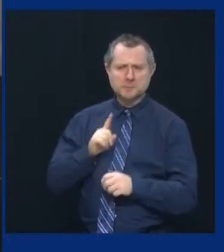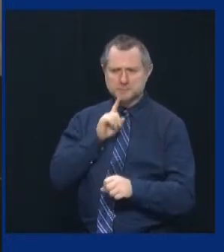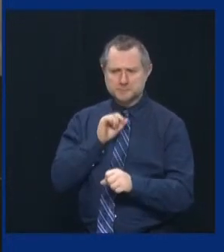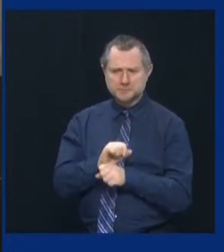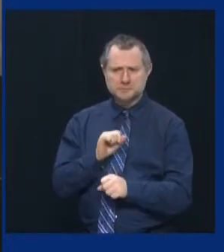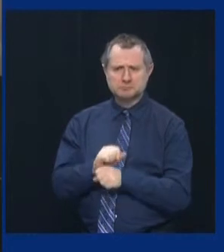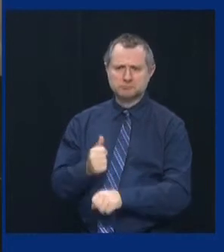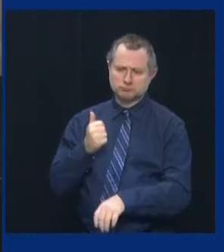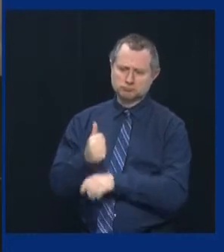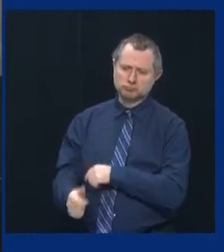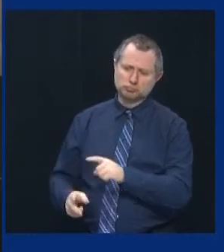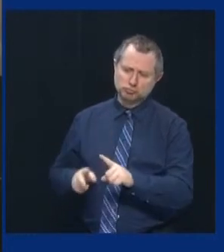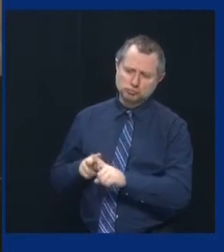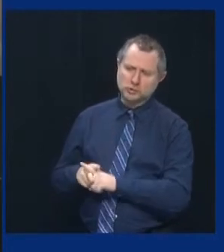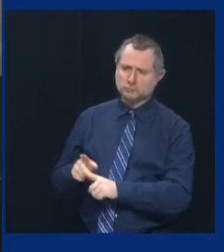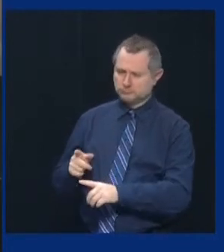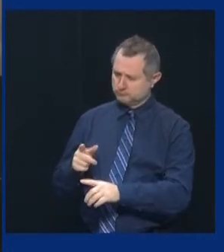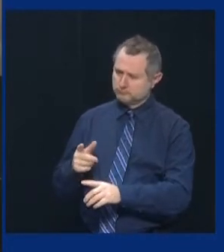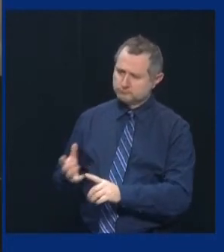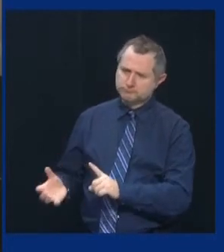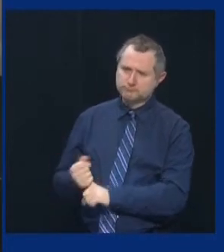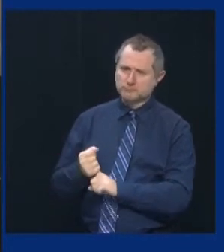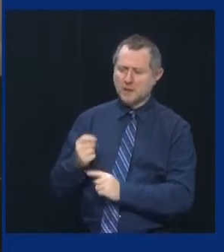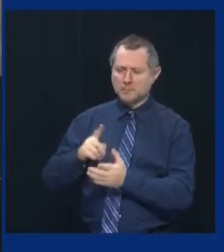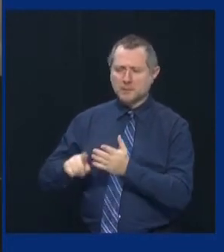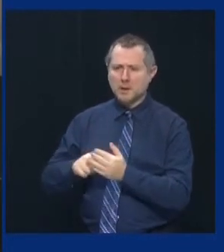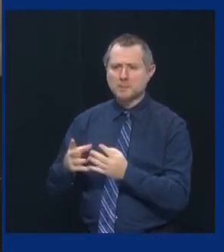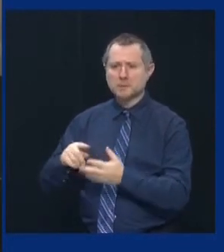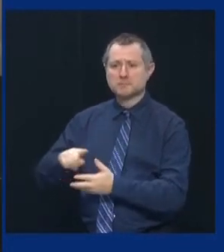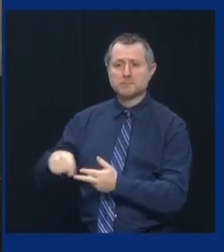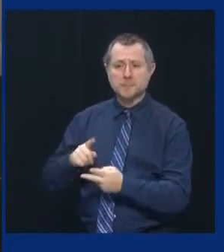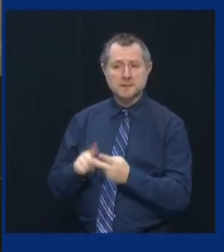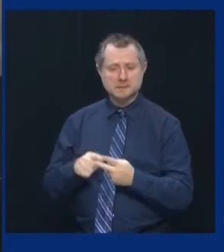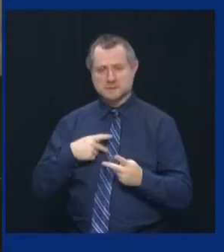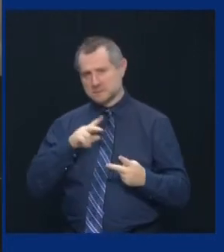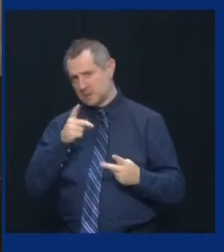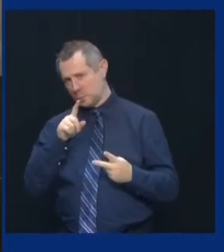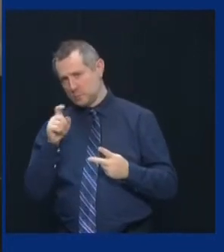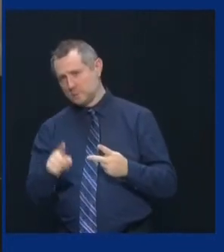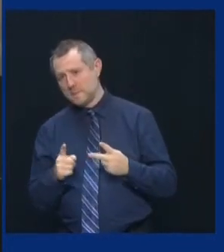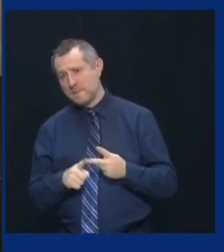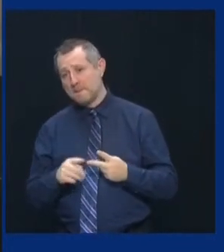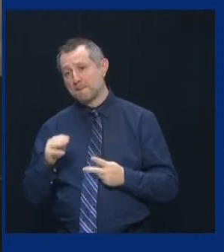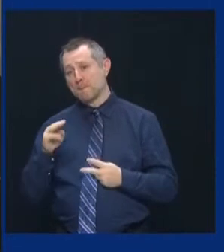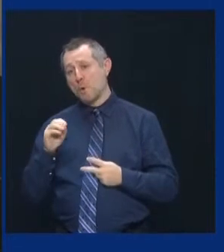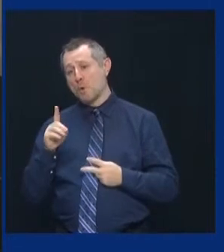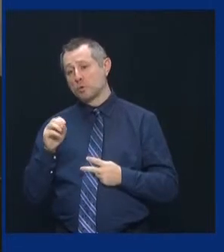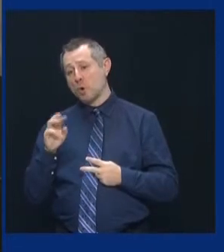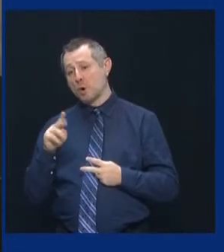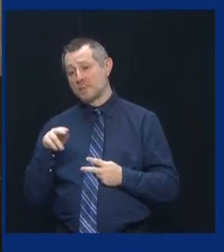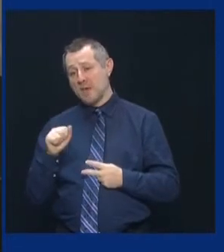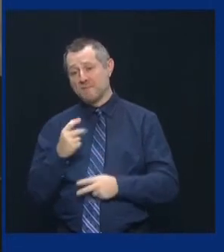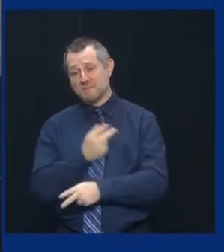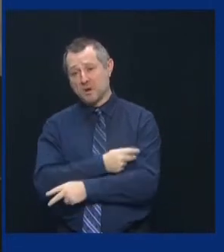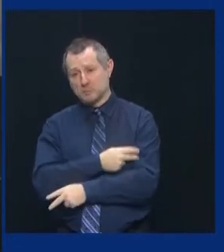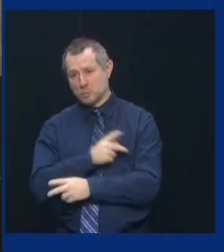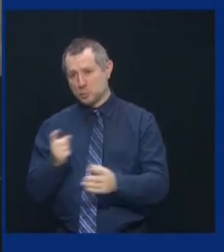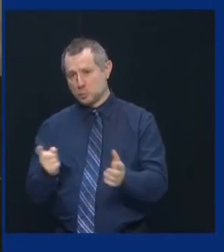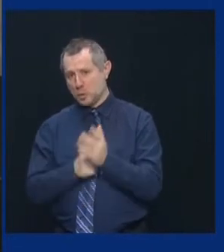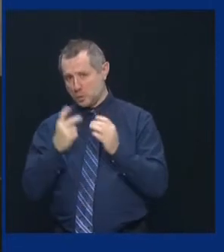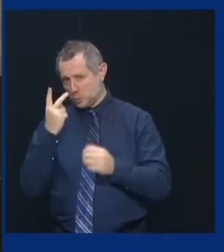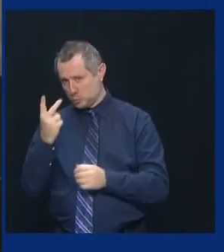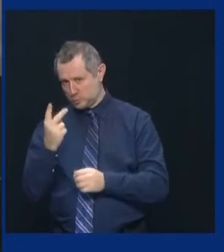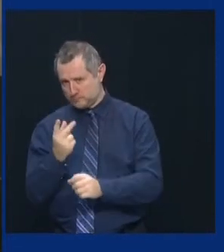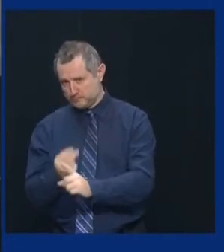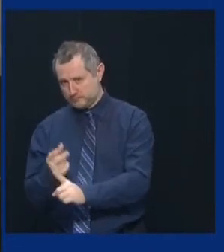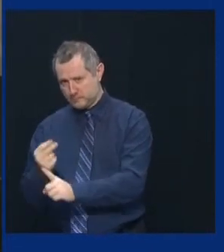charged in this investigation so far? And then number two, the Moderna vaccine is a 2-dose vaccine. So how are we going to ensure